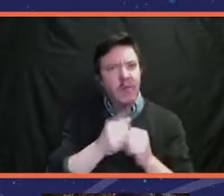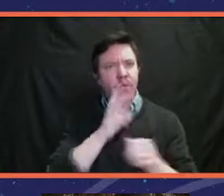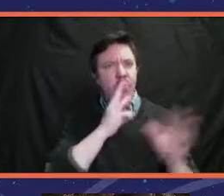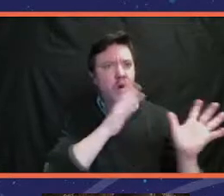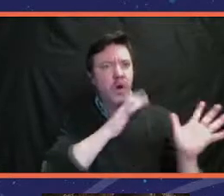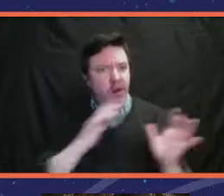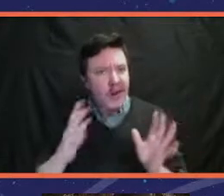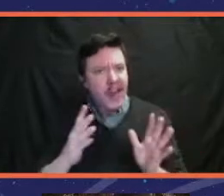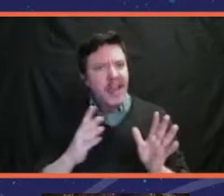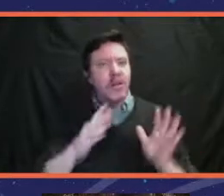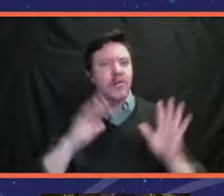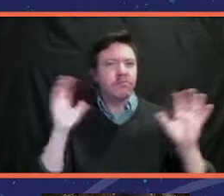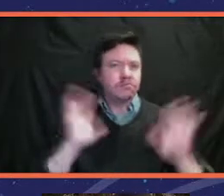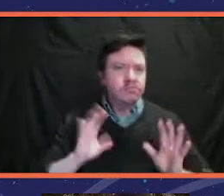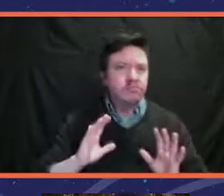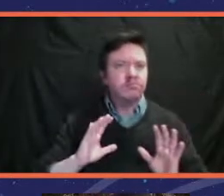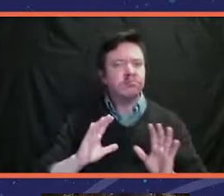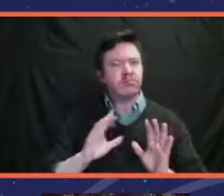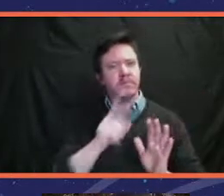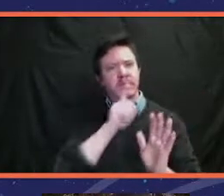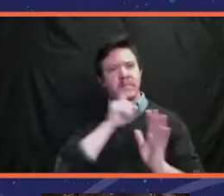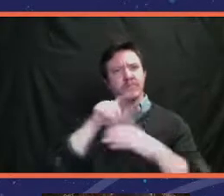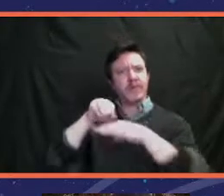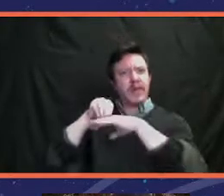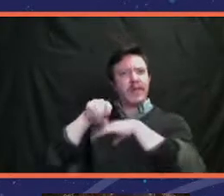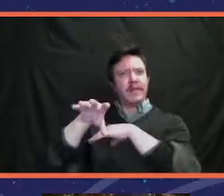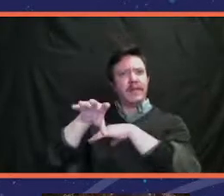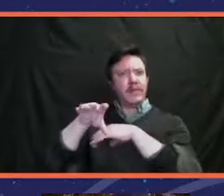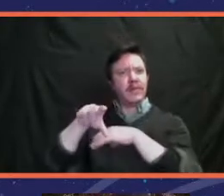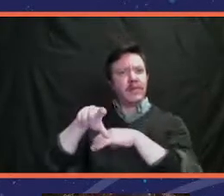factor in not just